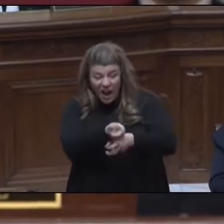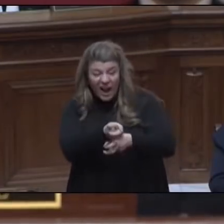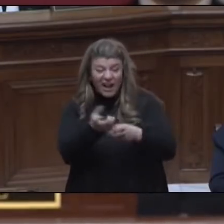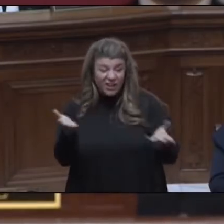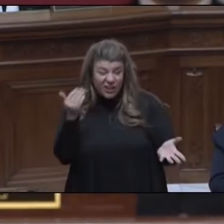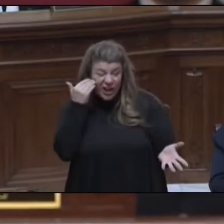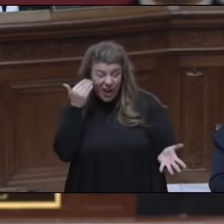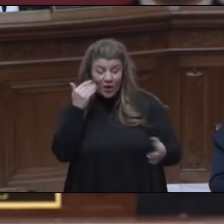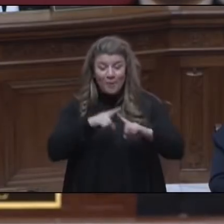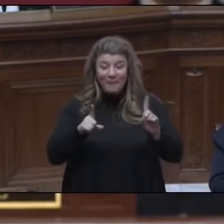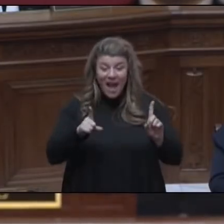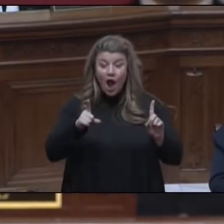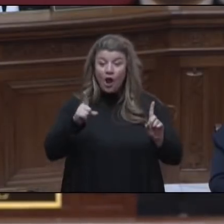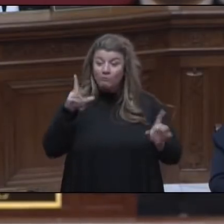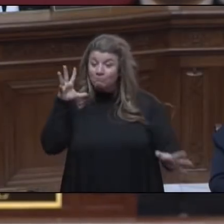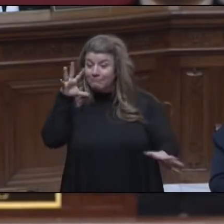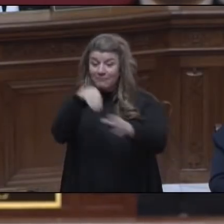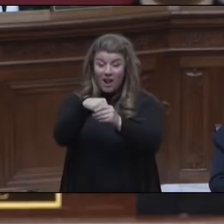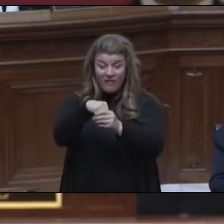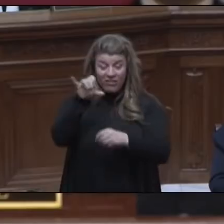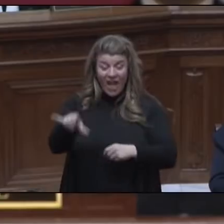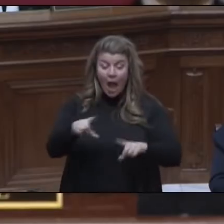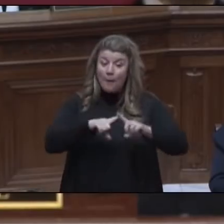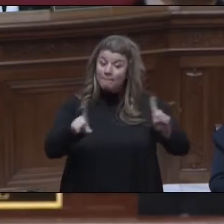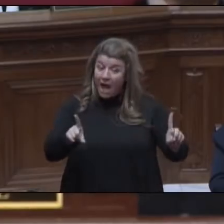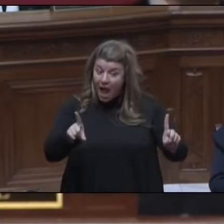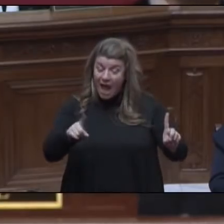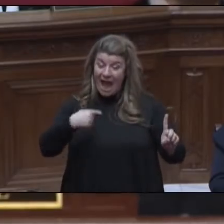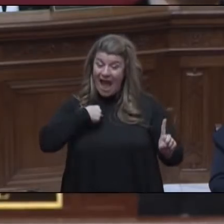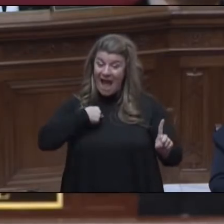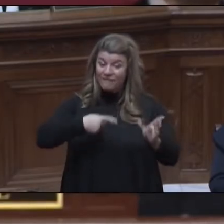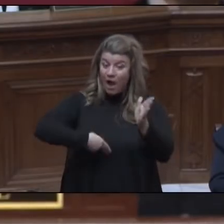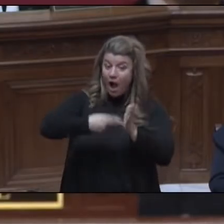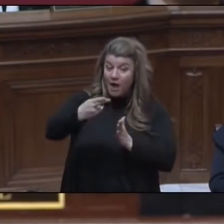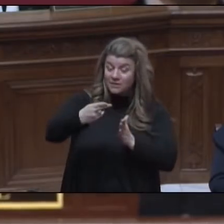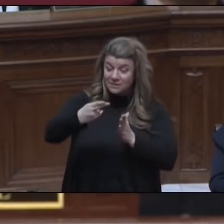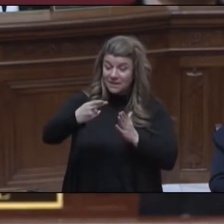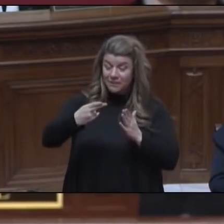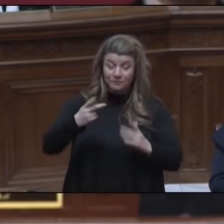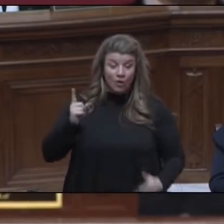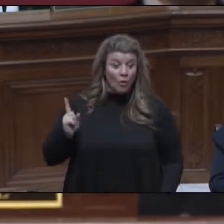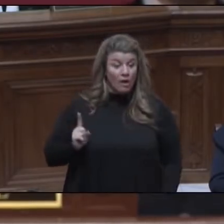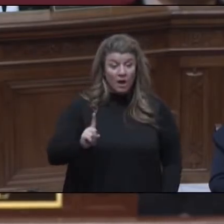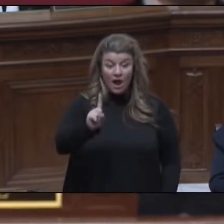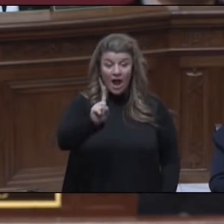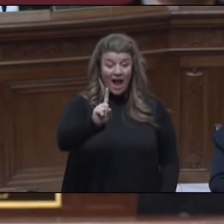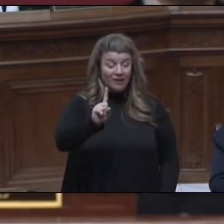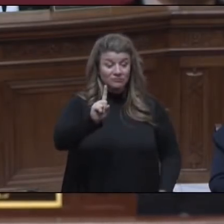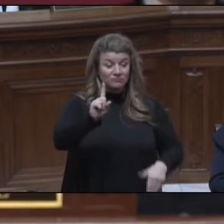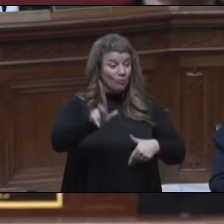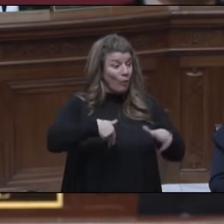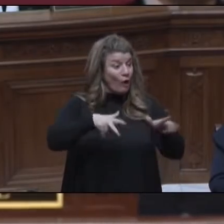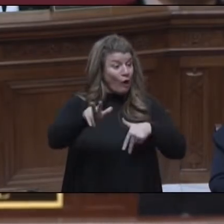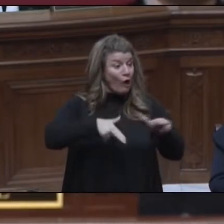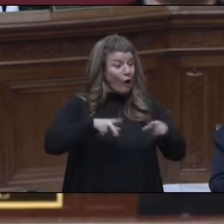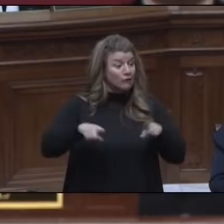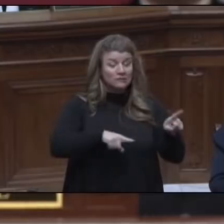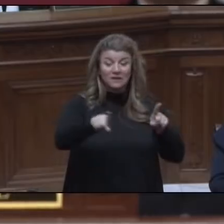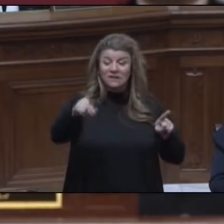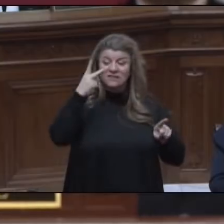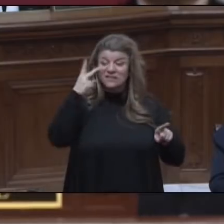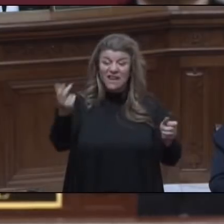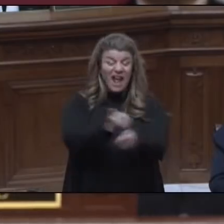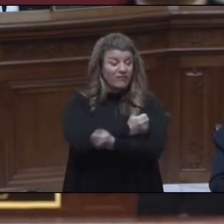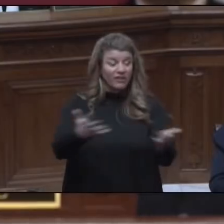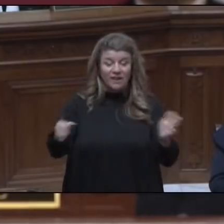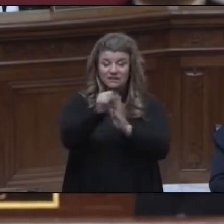And with all of that, but I have honestly almost walked up and down every mountain in this state just about. I've